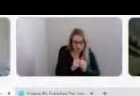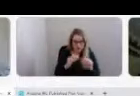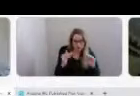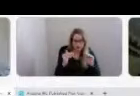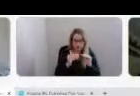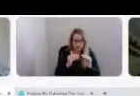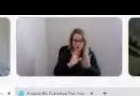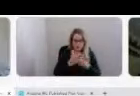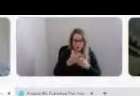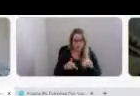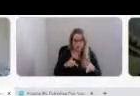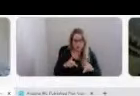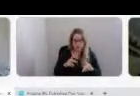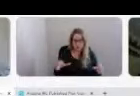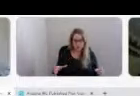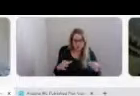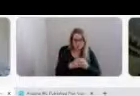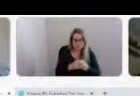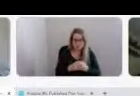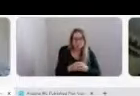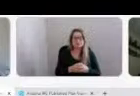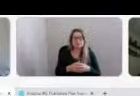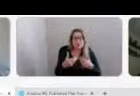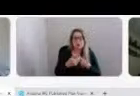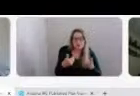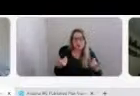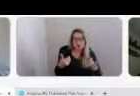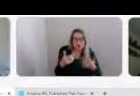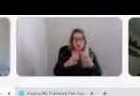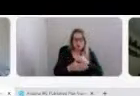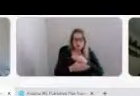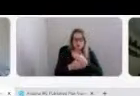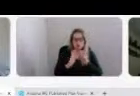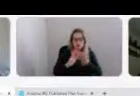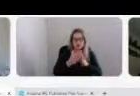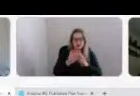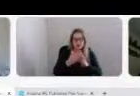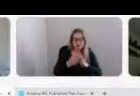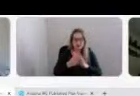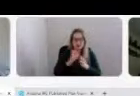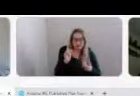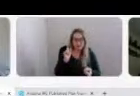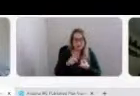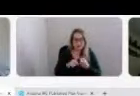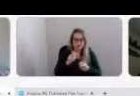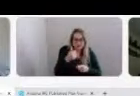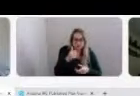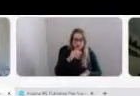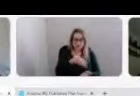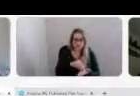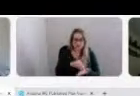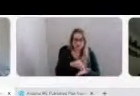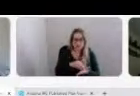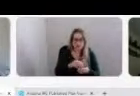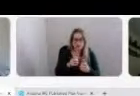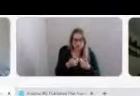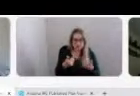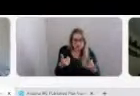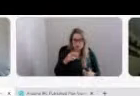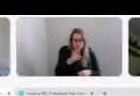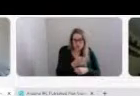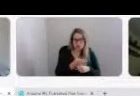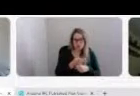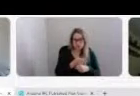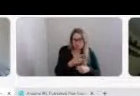population and compactness splitting our city of fewer than 10 000 and splitting our region makes no